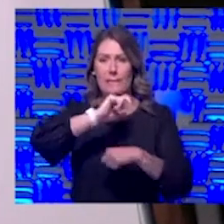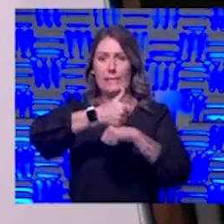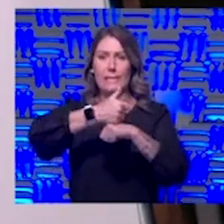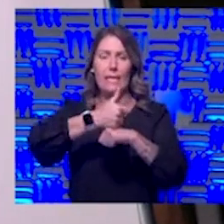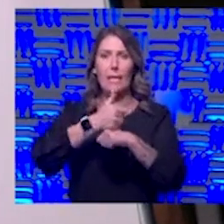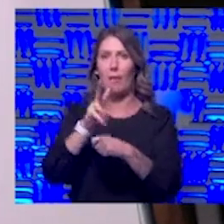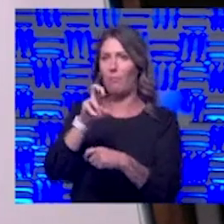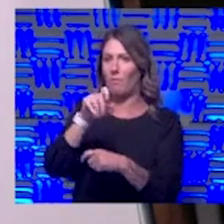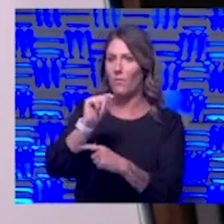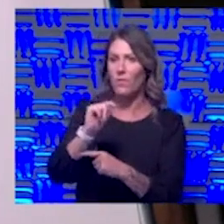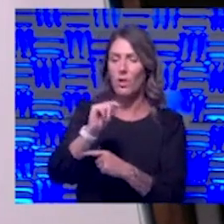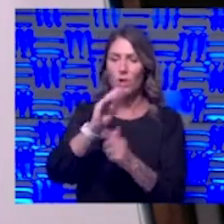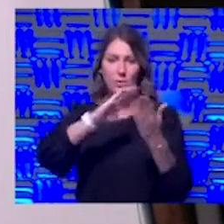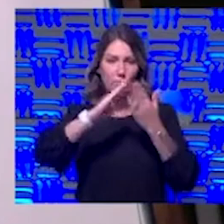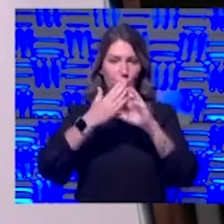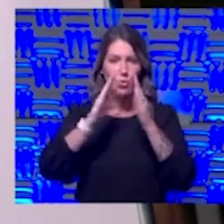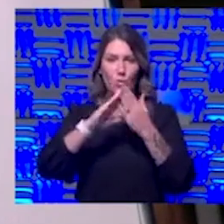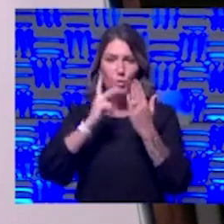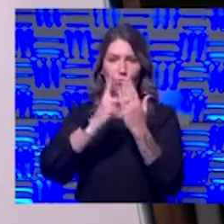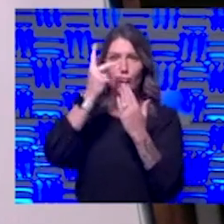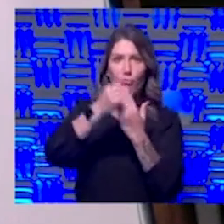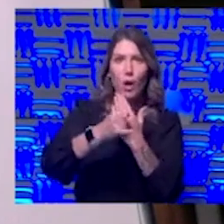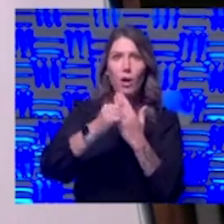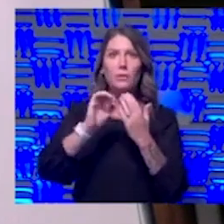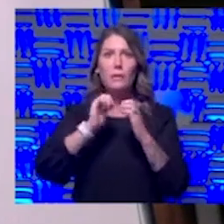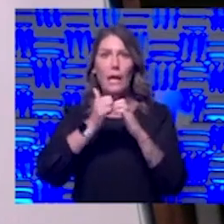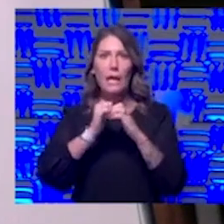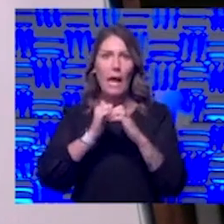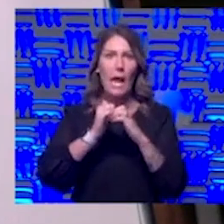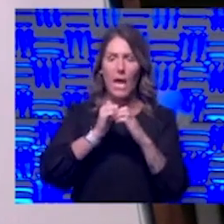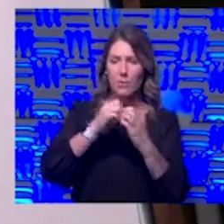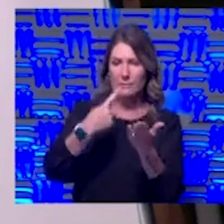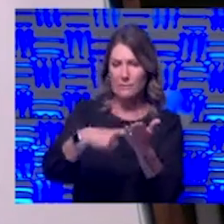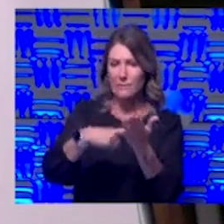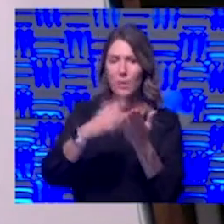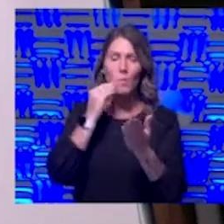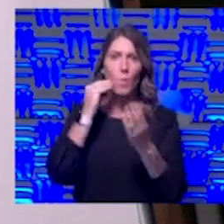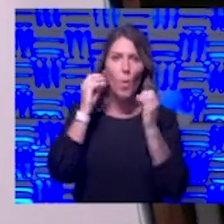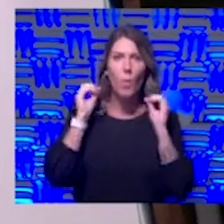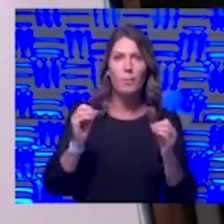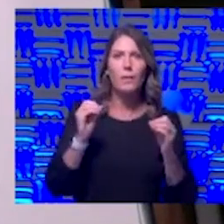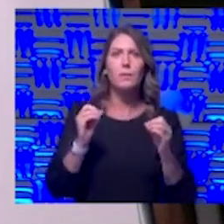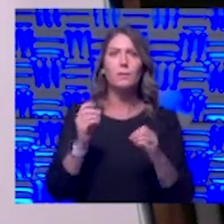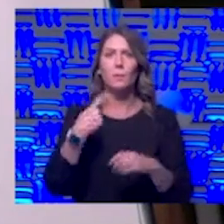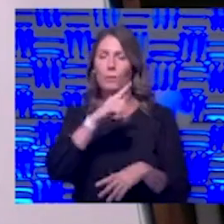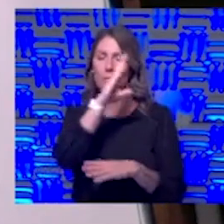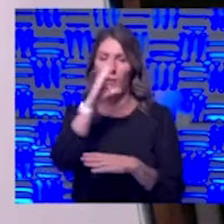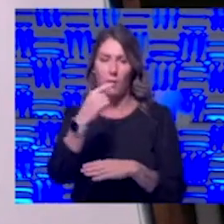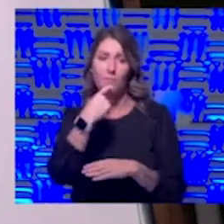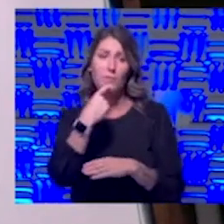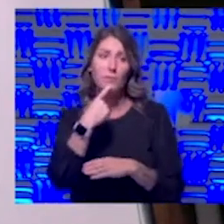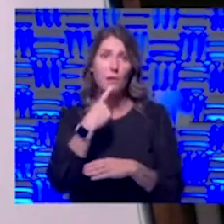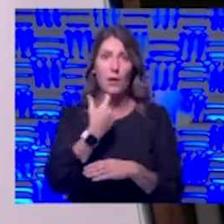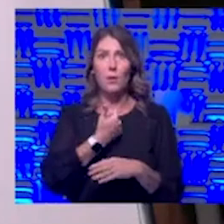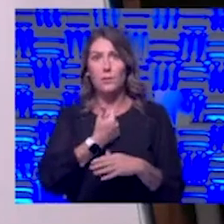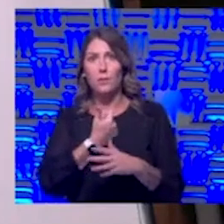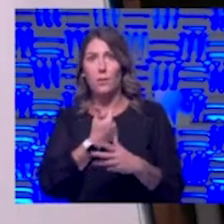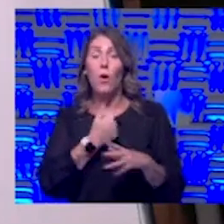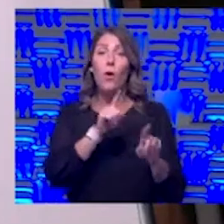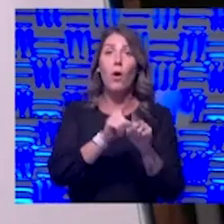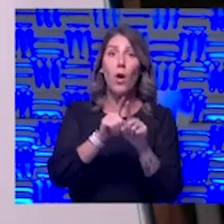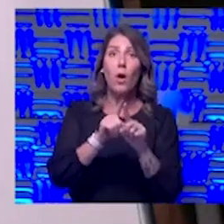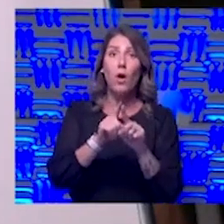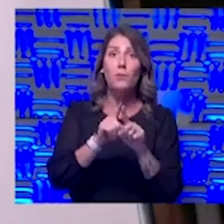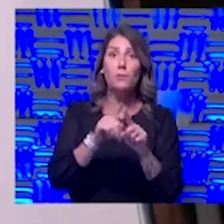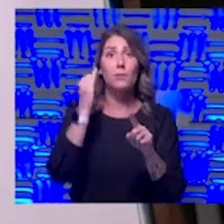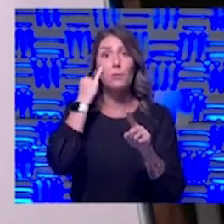Project and thinking about a new model and way to treat homelessness. We never said to ourselves, plus, if there's ever a global